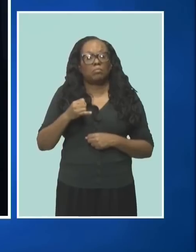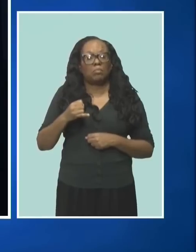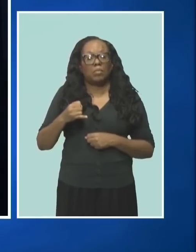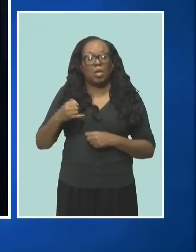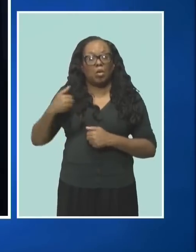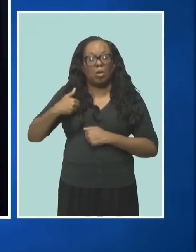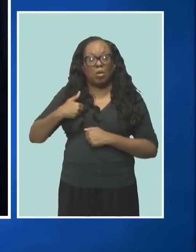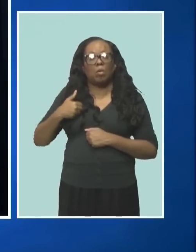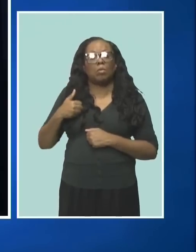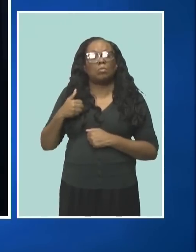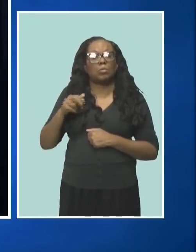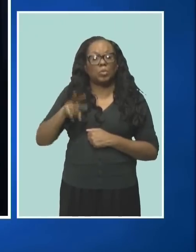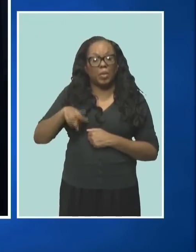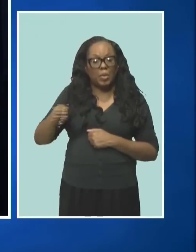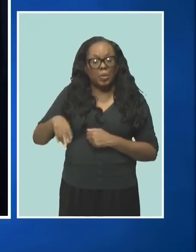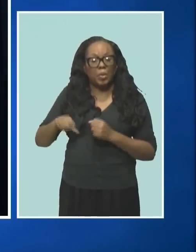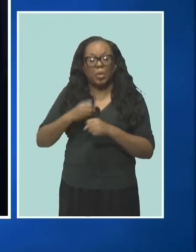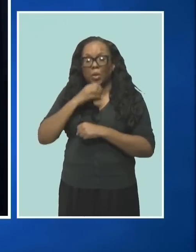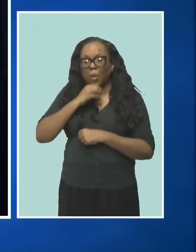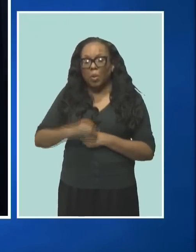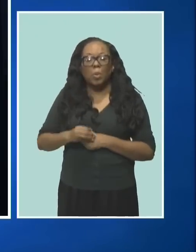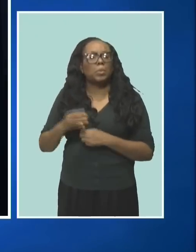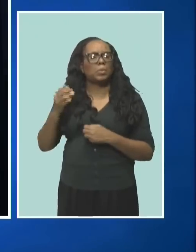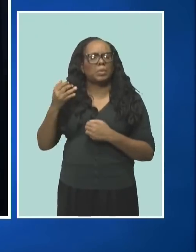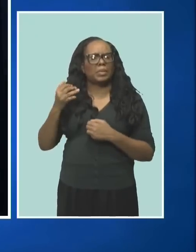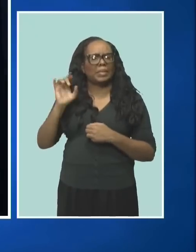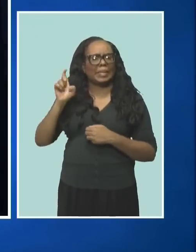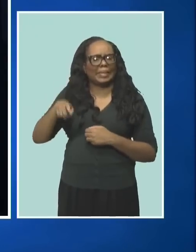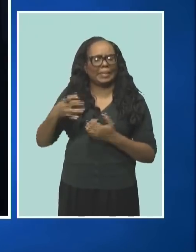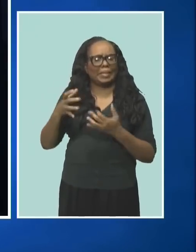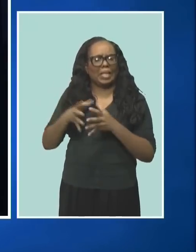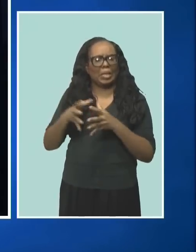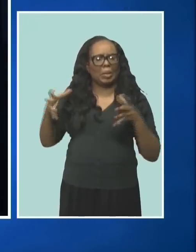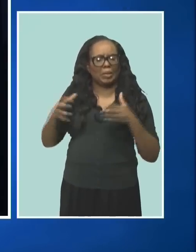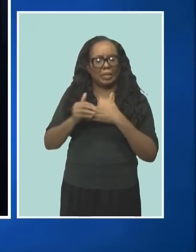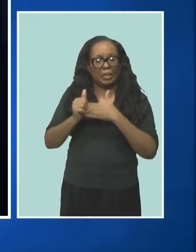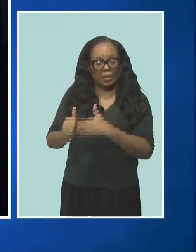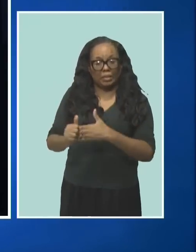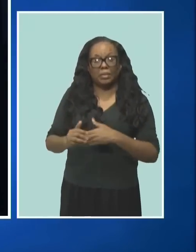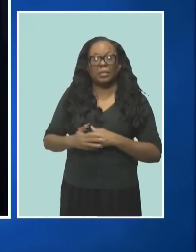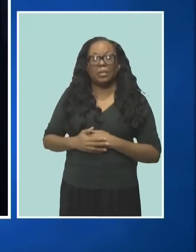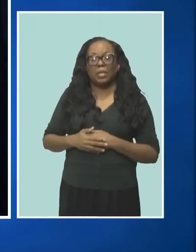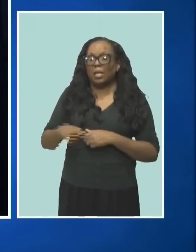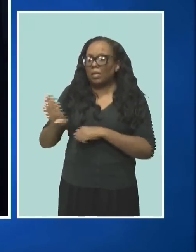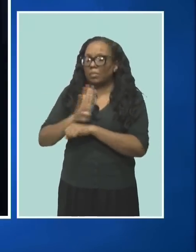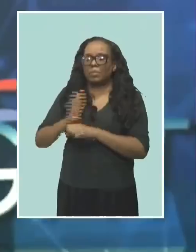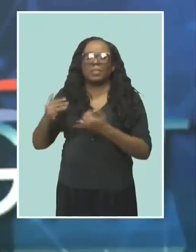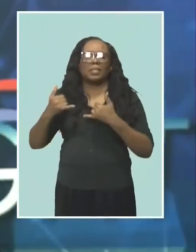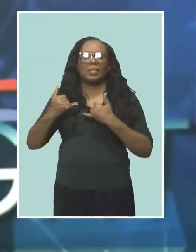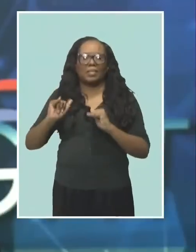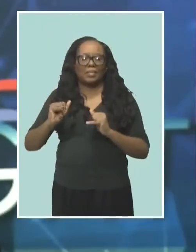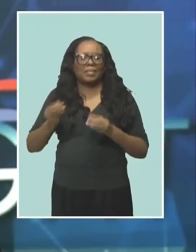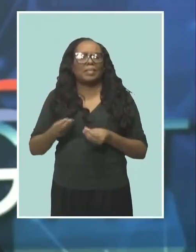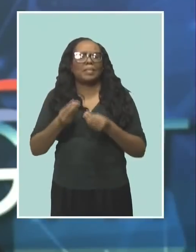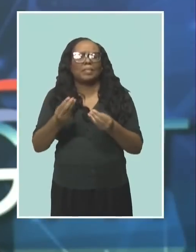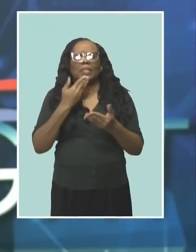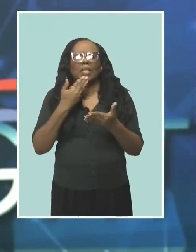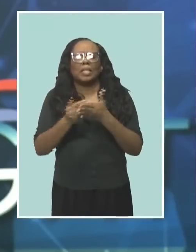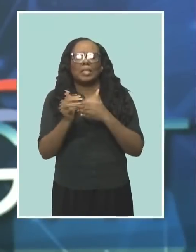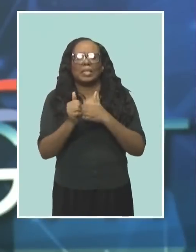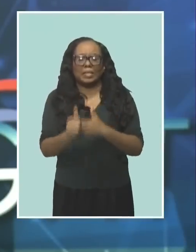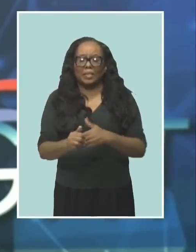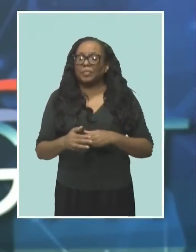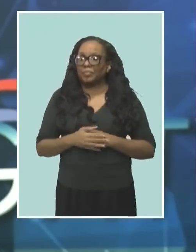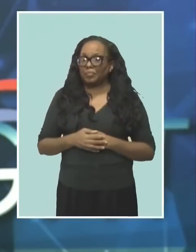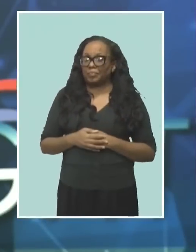there's a lot of guidance that is still required. And there's a lot of guidance that we still get from Barbados. The University